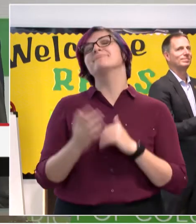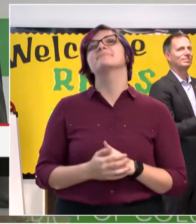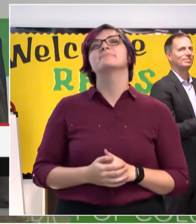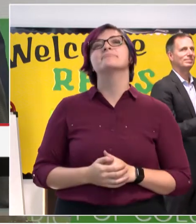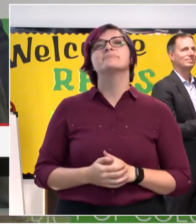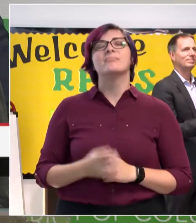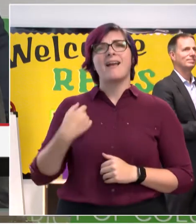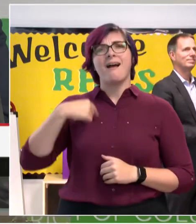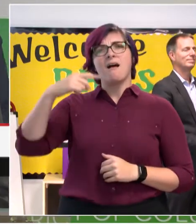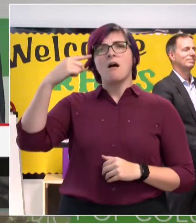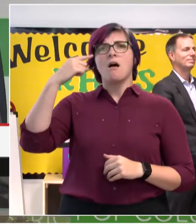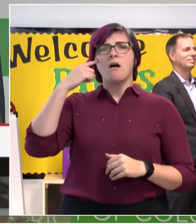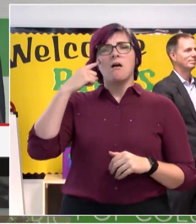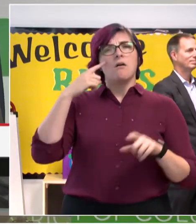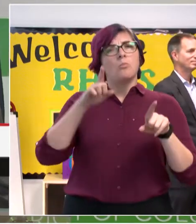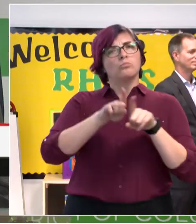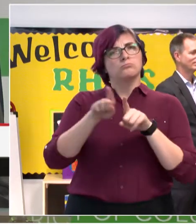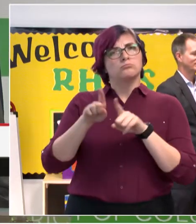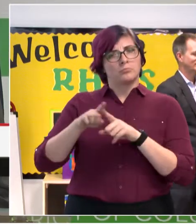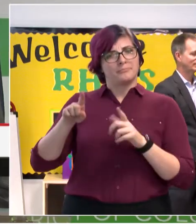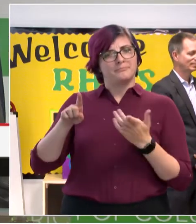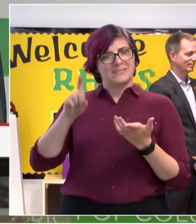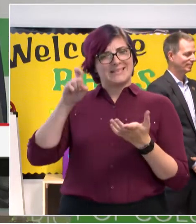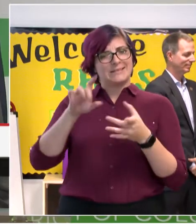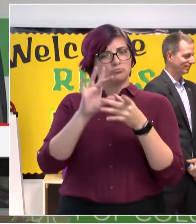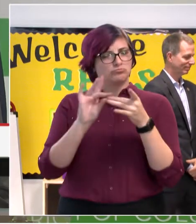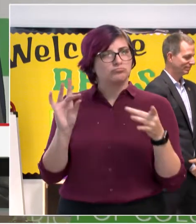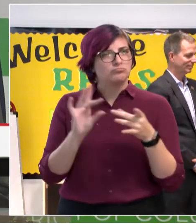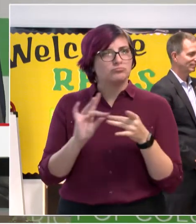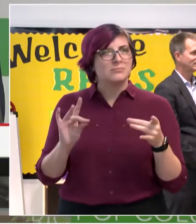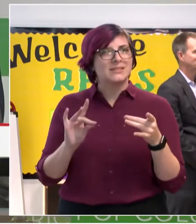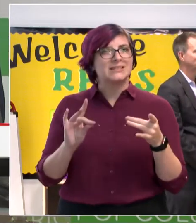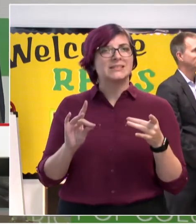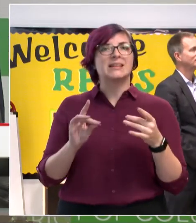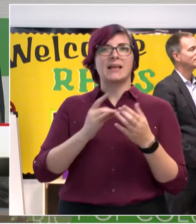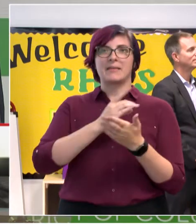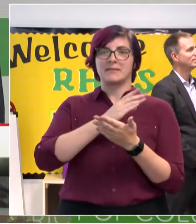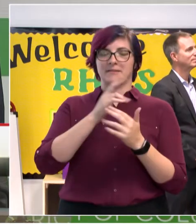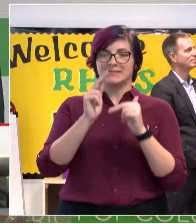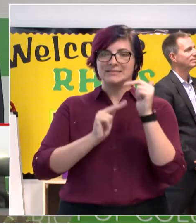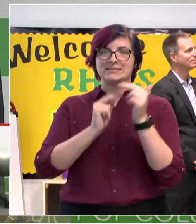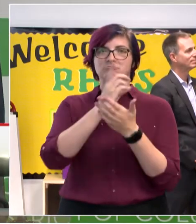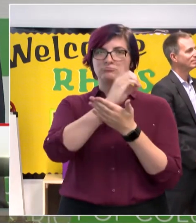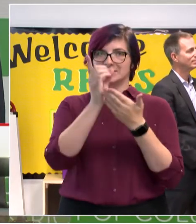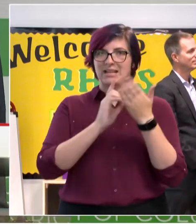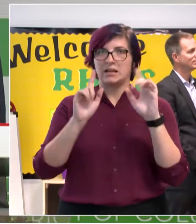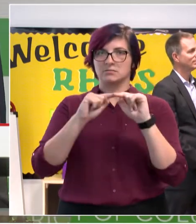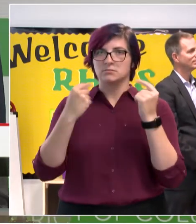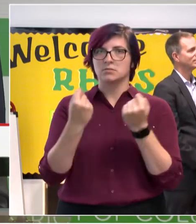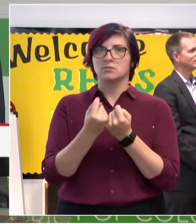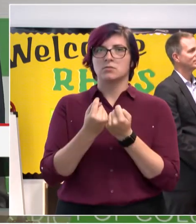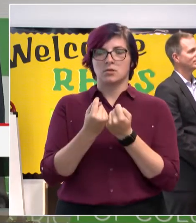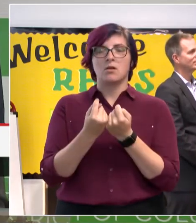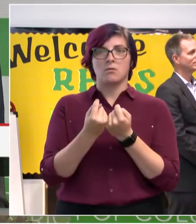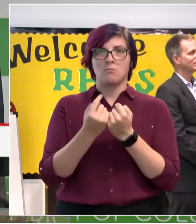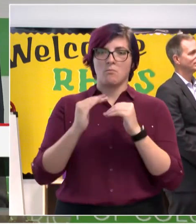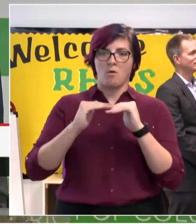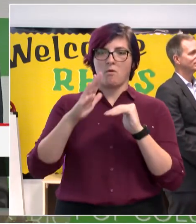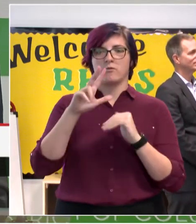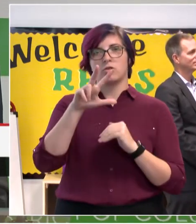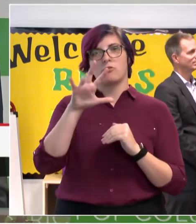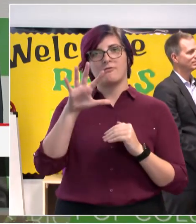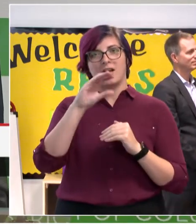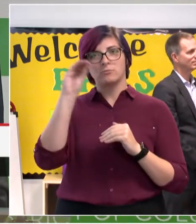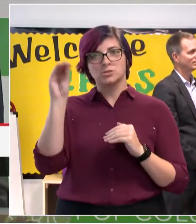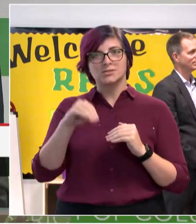I think it's also beneficial to note that the design build team exceeded its CBE participation goal of 35%